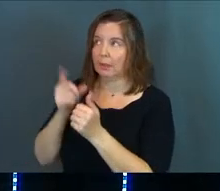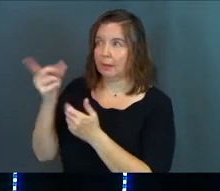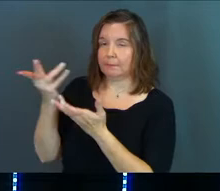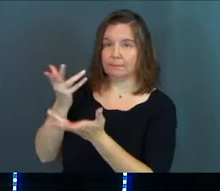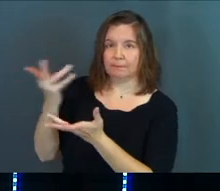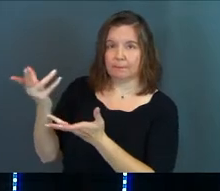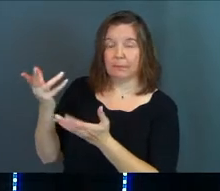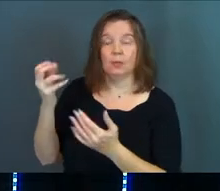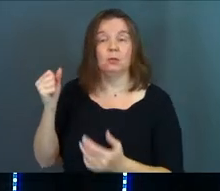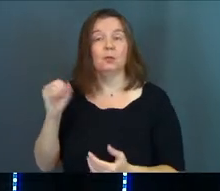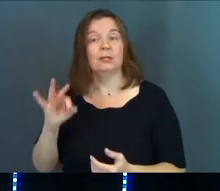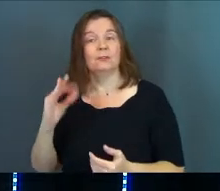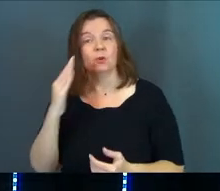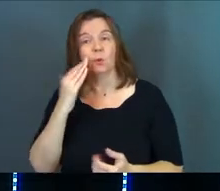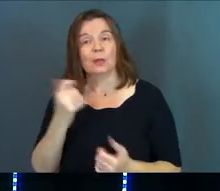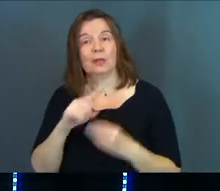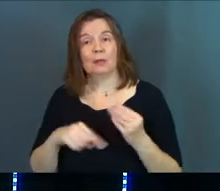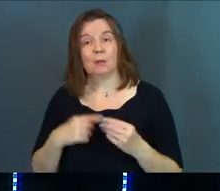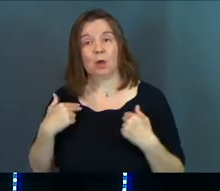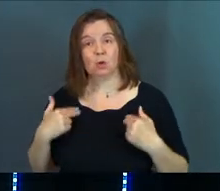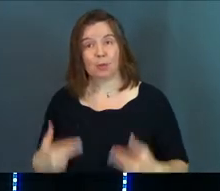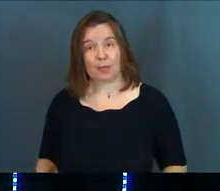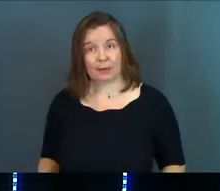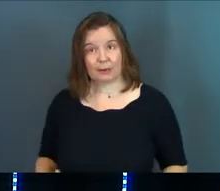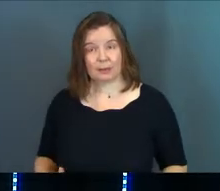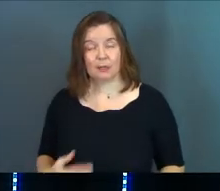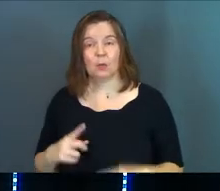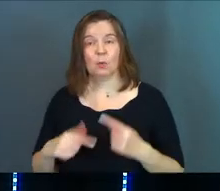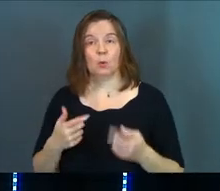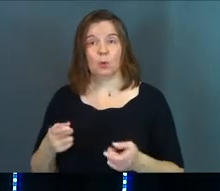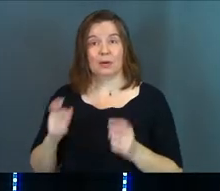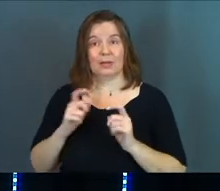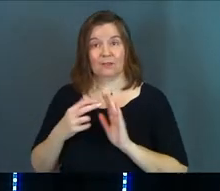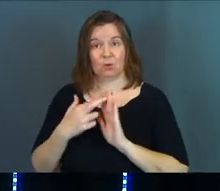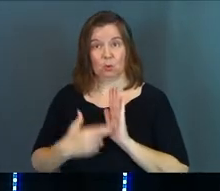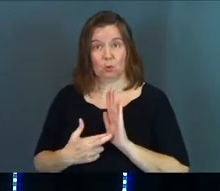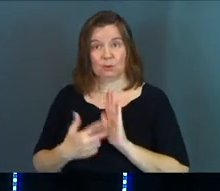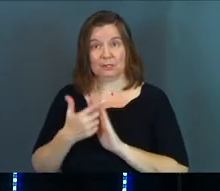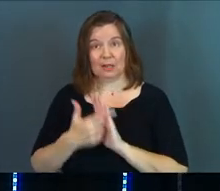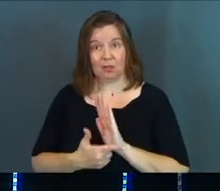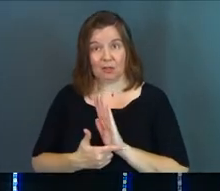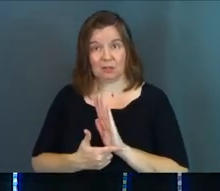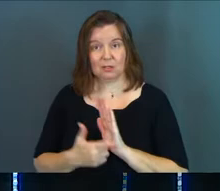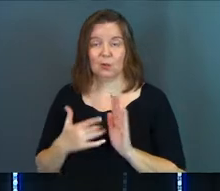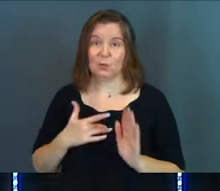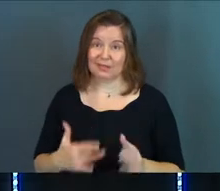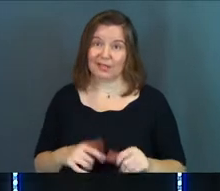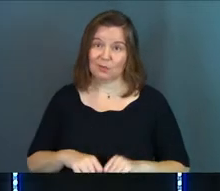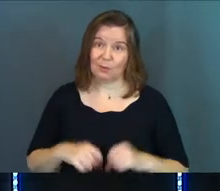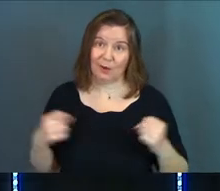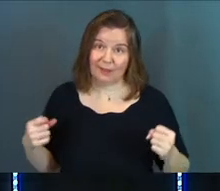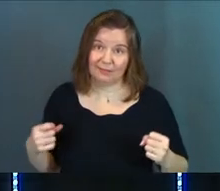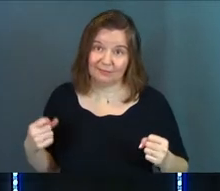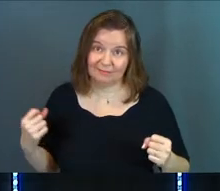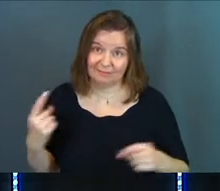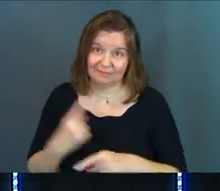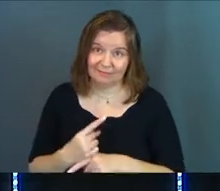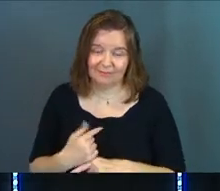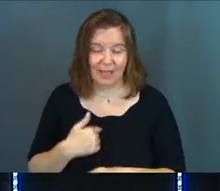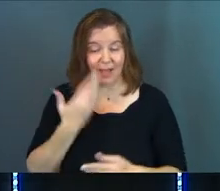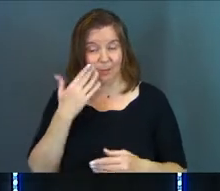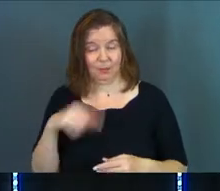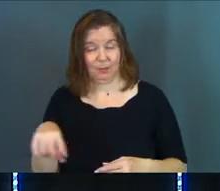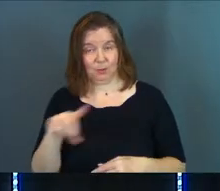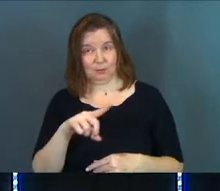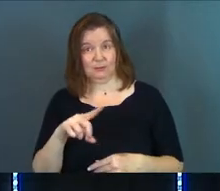so if you know anything about humanity, when we're given rules and laws, we break them. I don't know